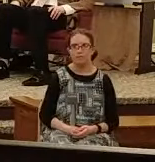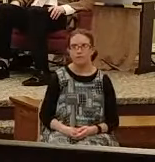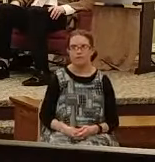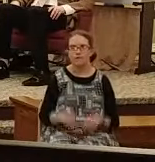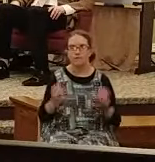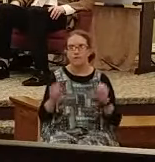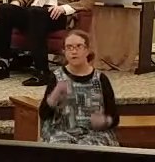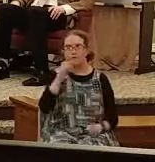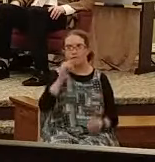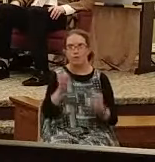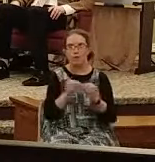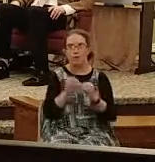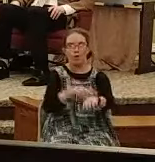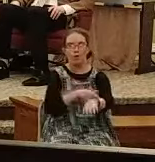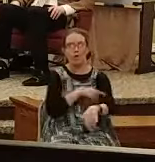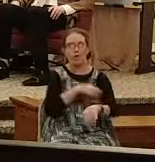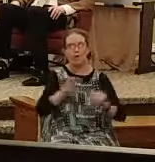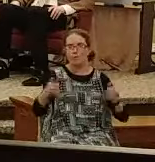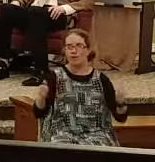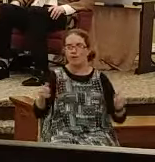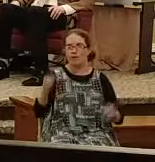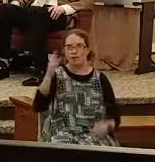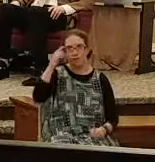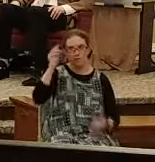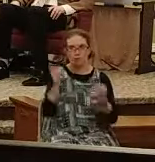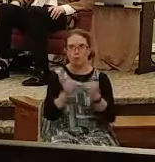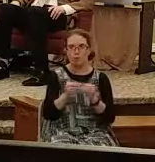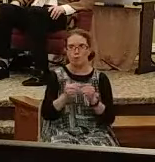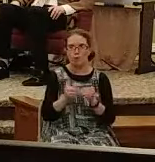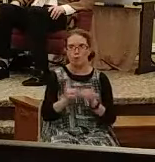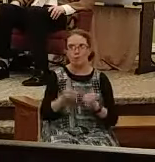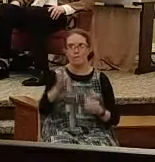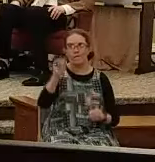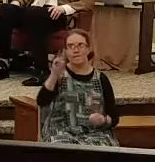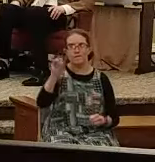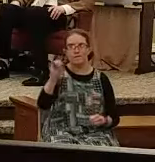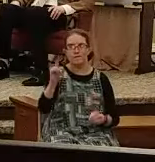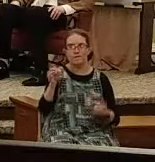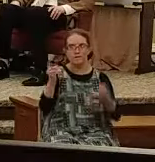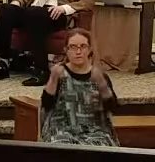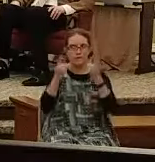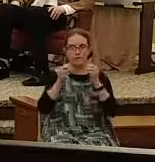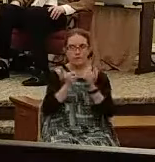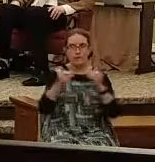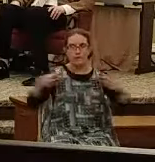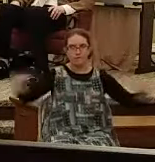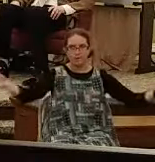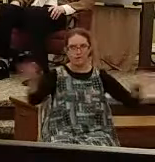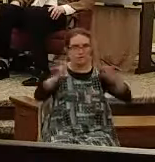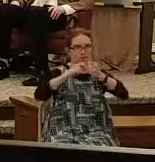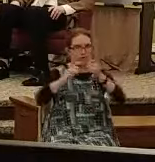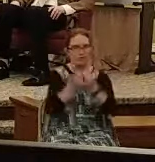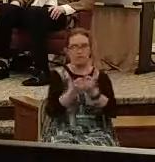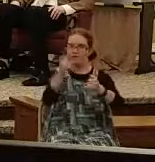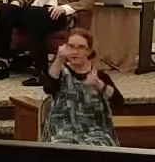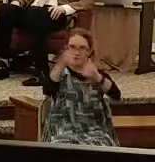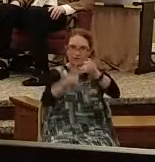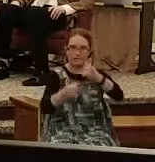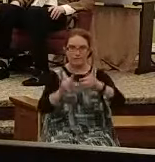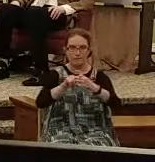tell you, the longer you entertain a thought, the more vivid it becomes and the more bigger it becomes until finally